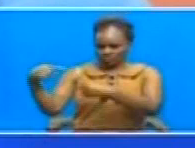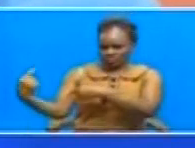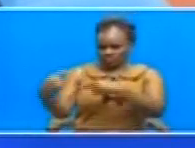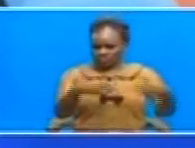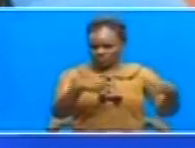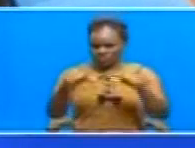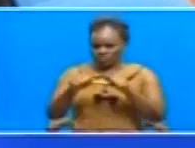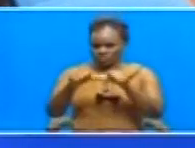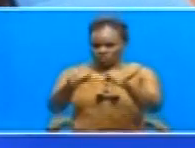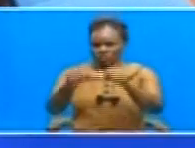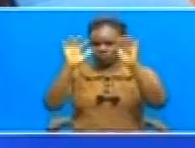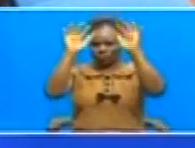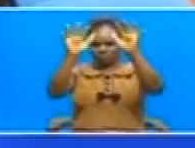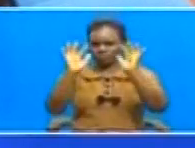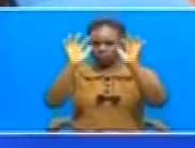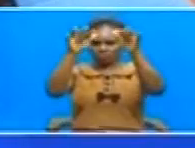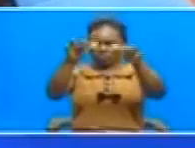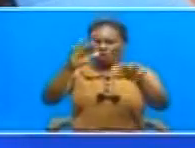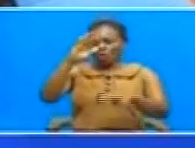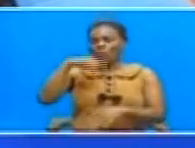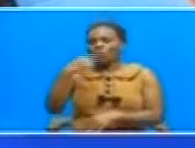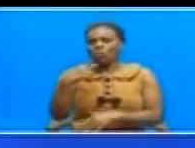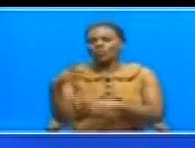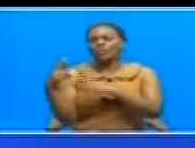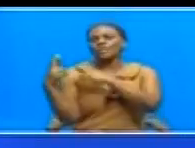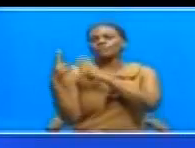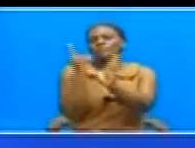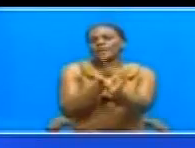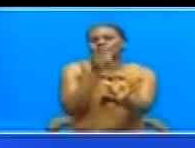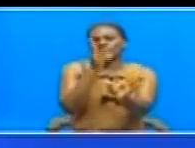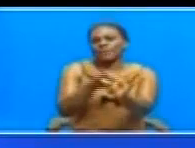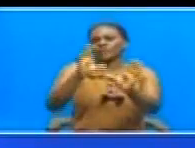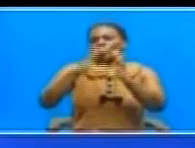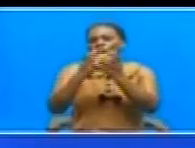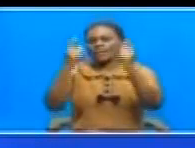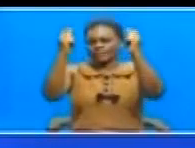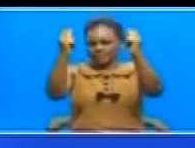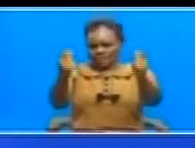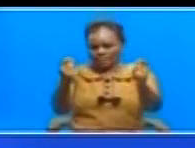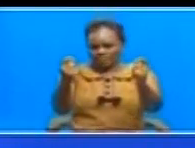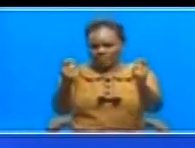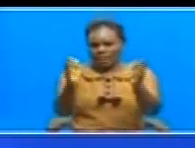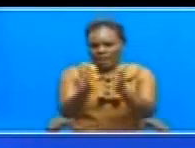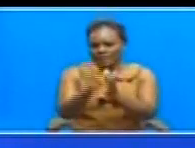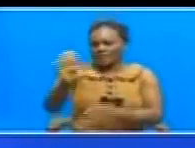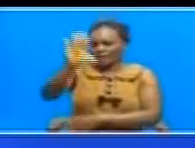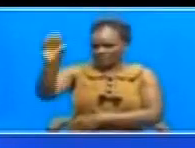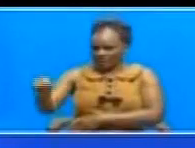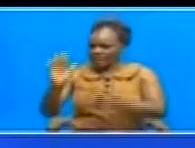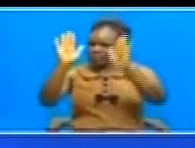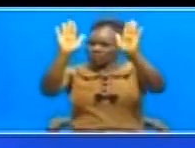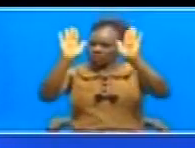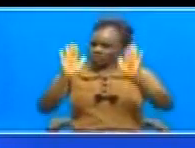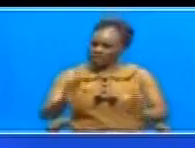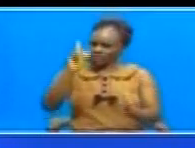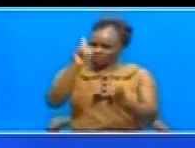kati ya shirikisho la voliboli na wachezaji kuhusiana ni nani atashiriki mashindano ya dunia na yale ya All African Games, la muhimu ni